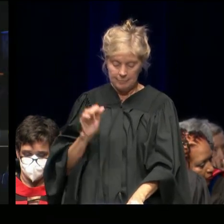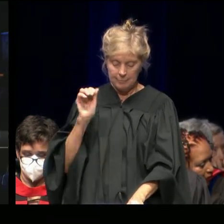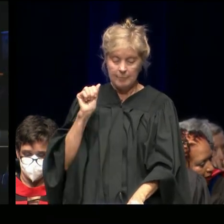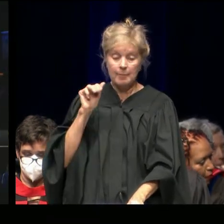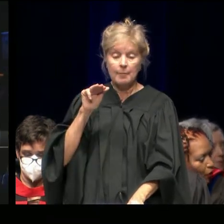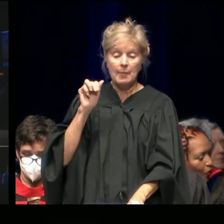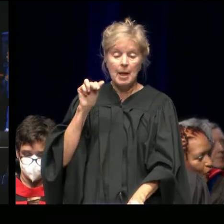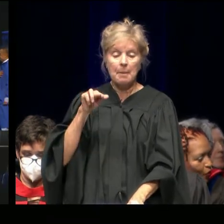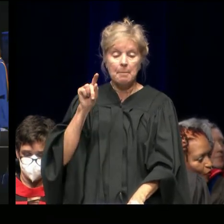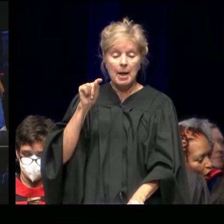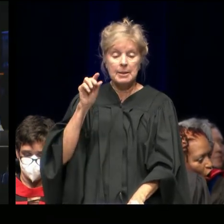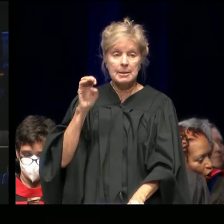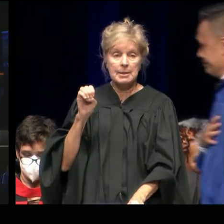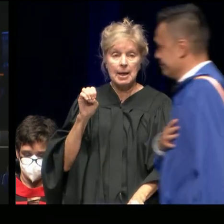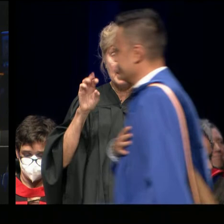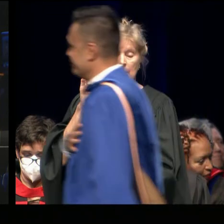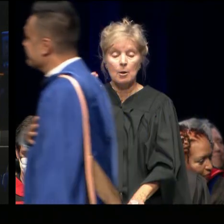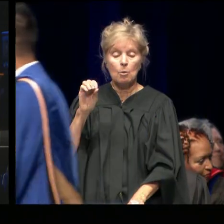Amante Rabago.